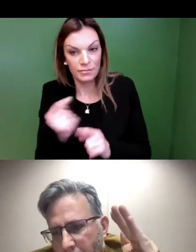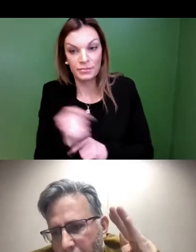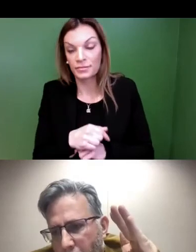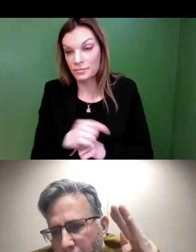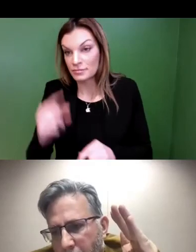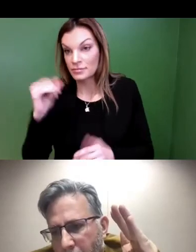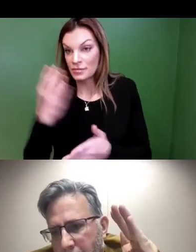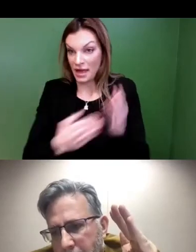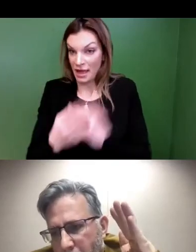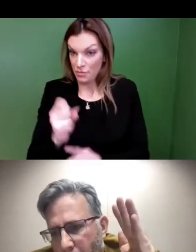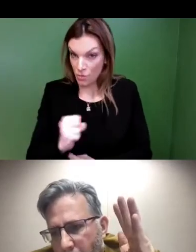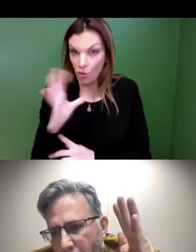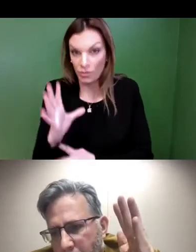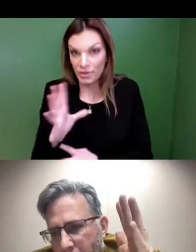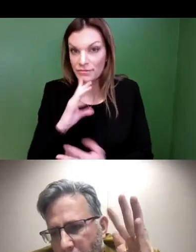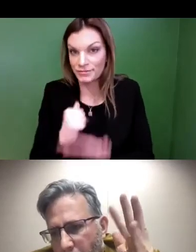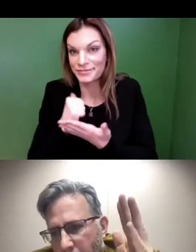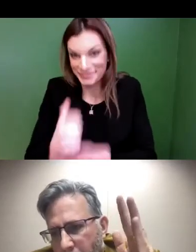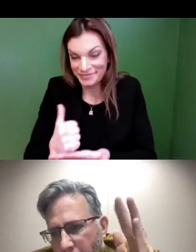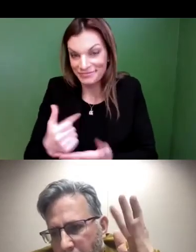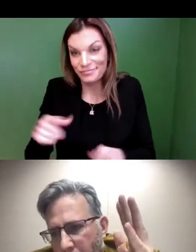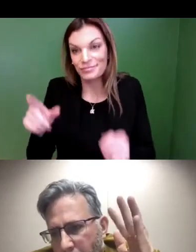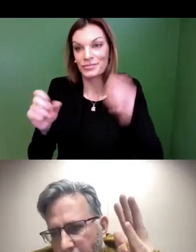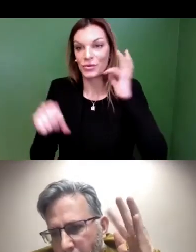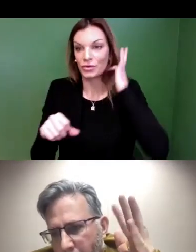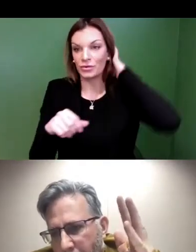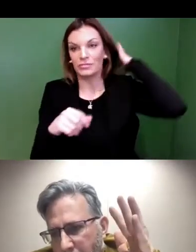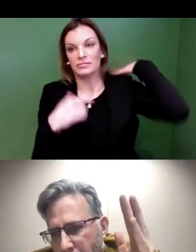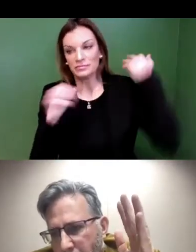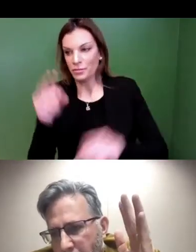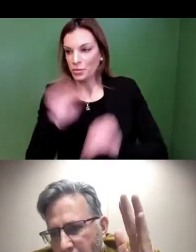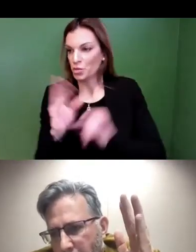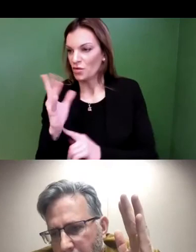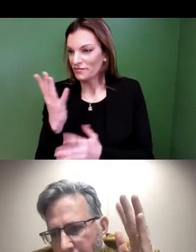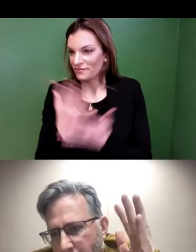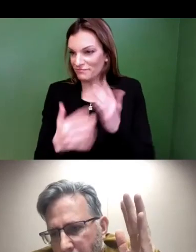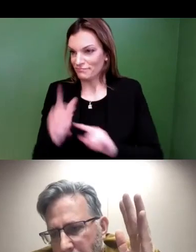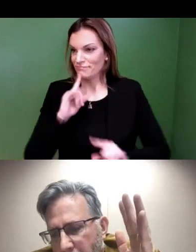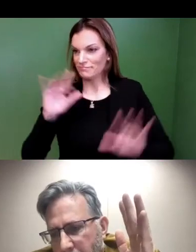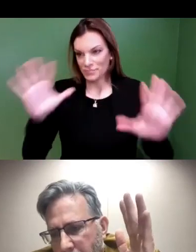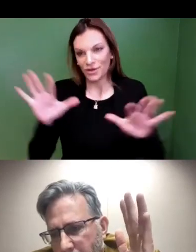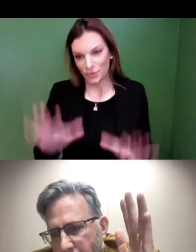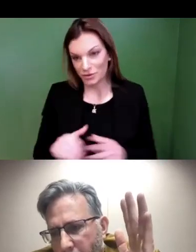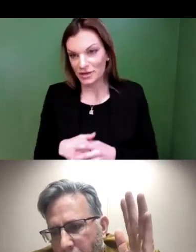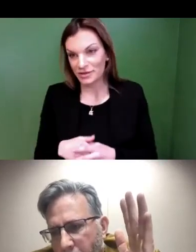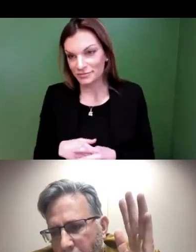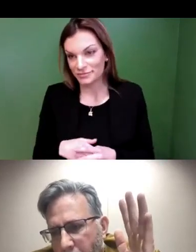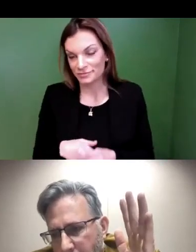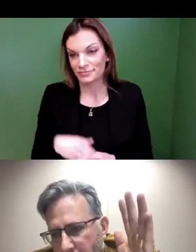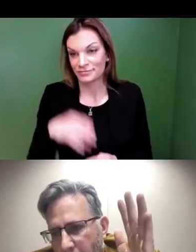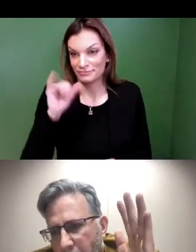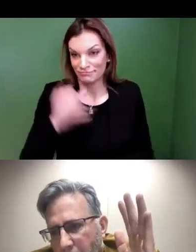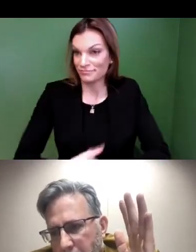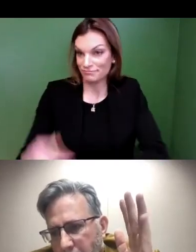to get the hand open. It's a super win when you can get a little more individual finger motion. And it's a super win when